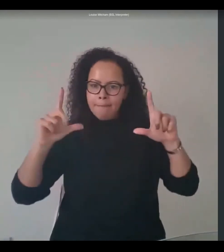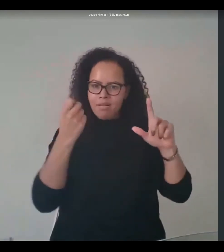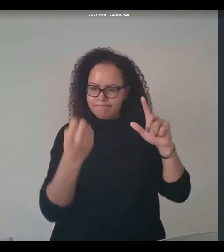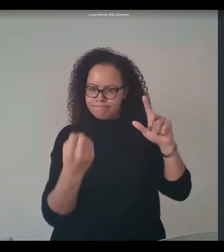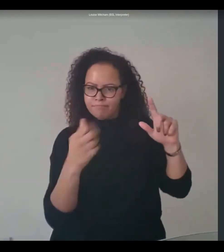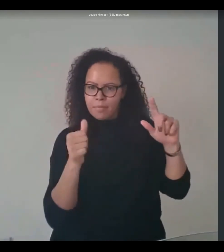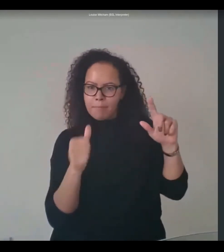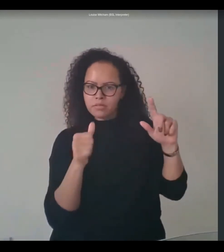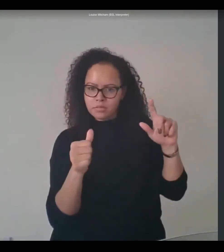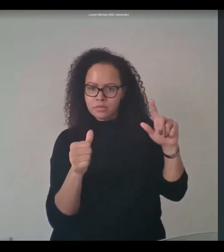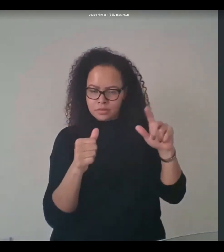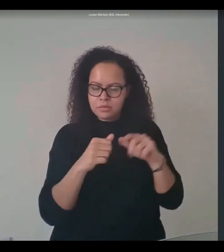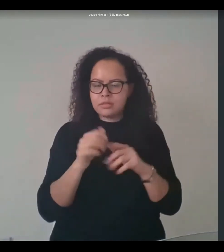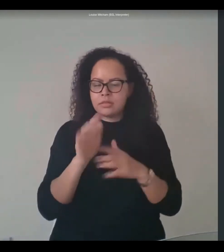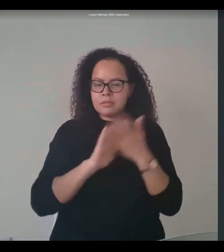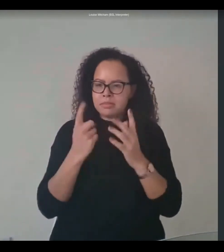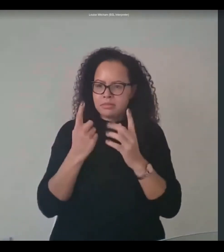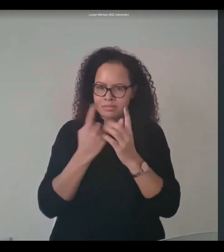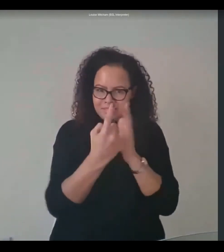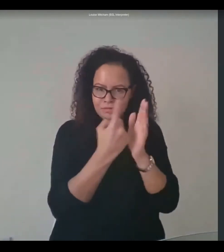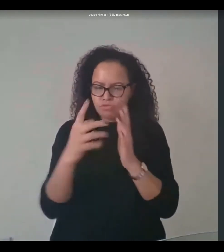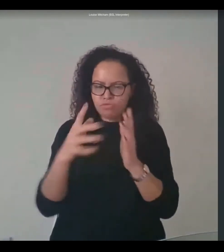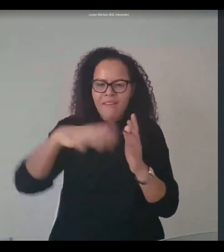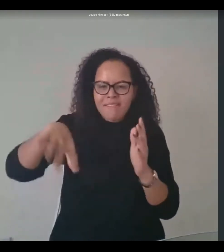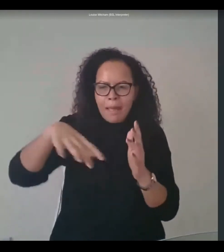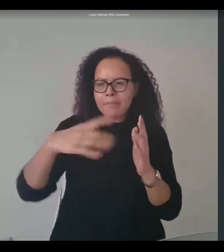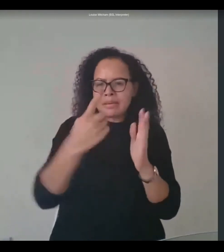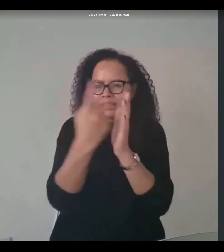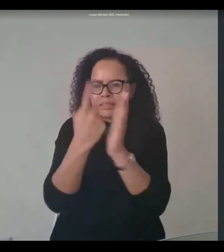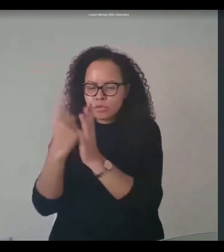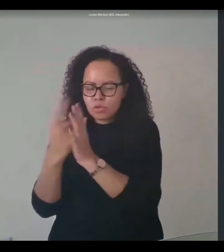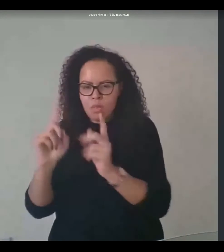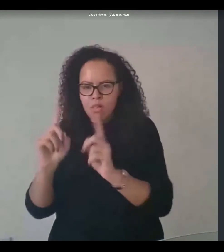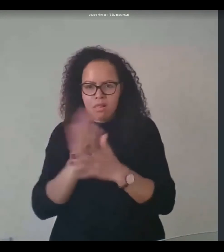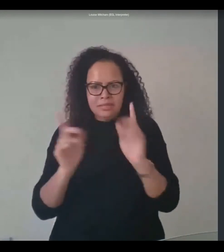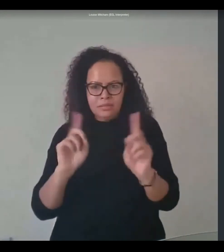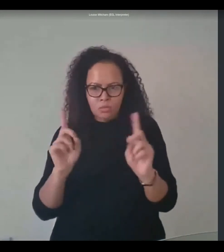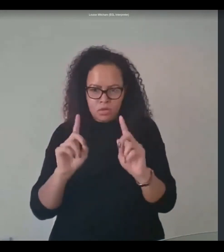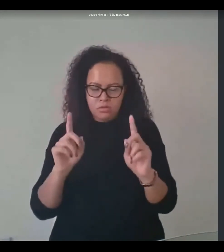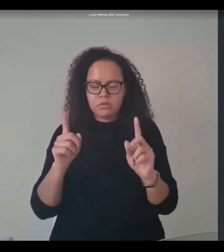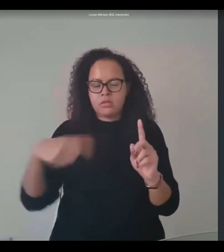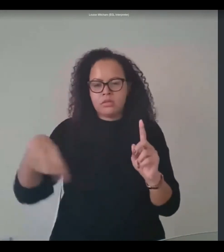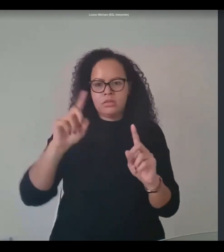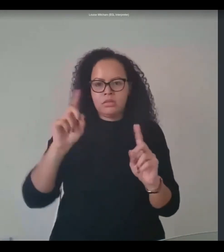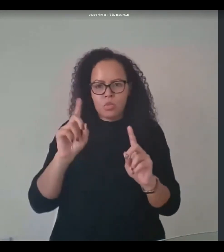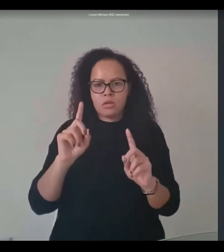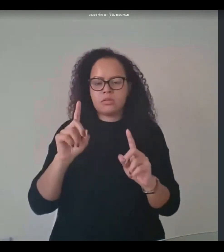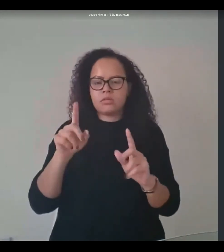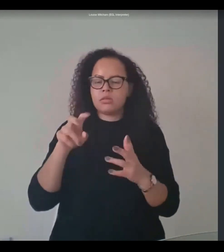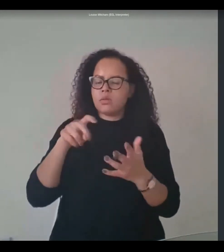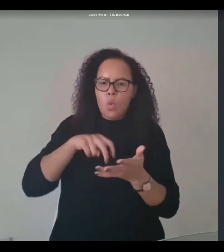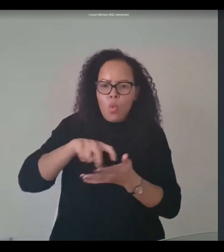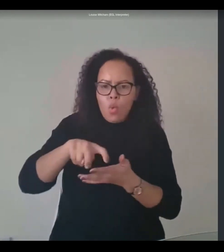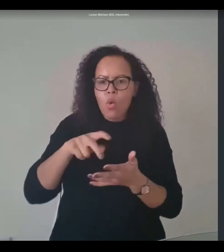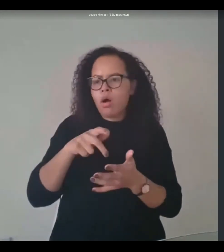that each individual family, groups of families, you're meant to walk and or cycle,